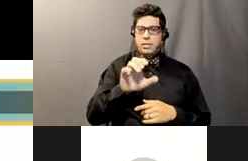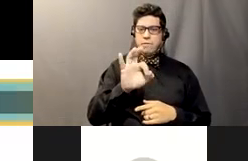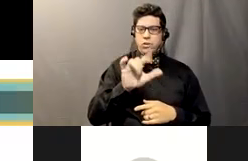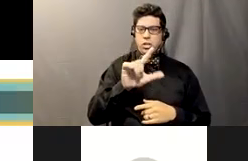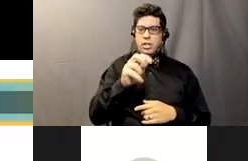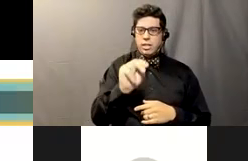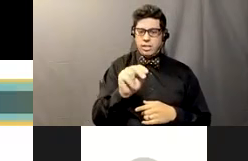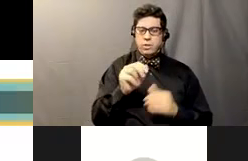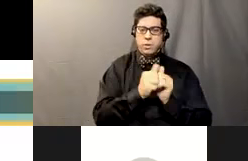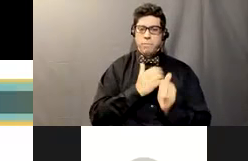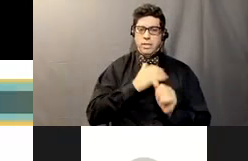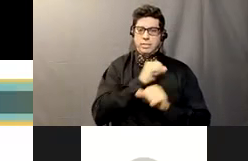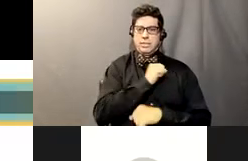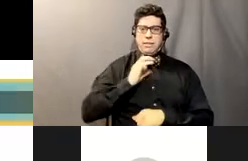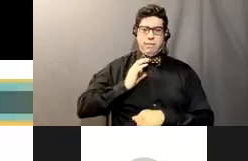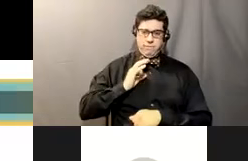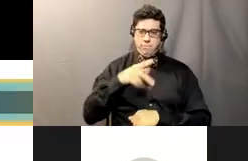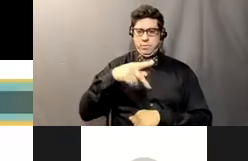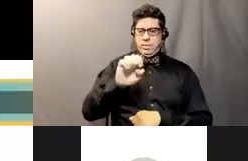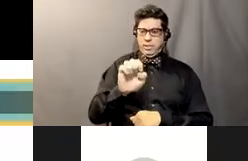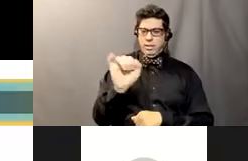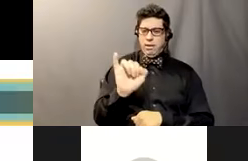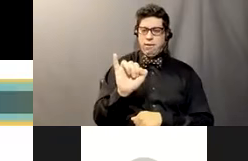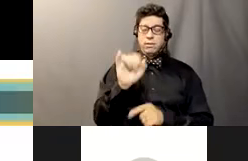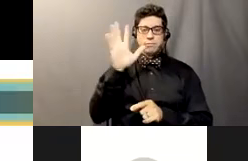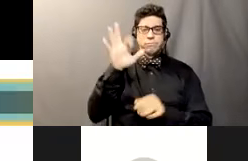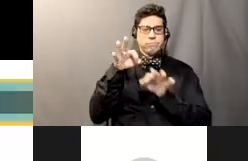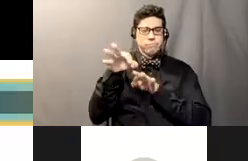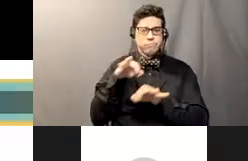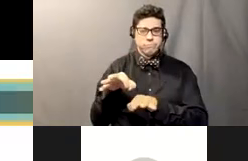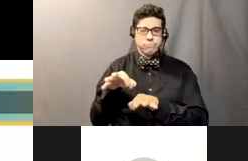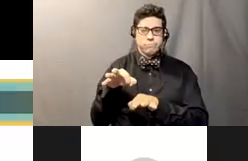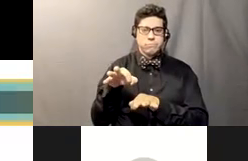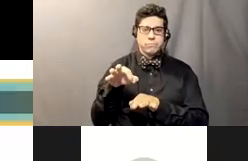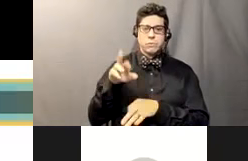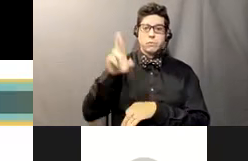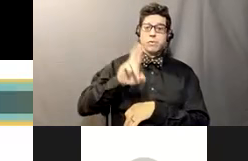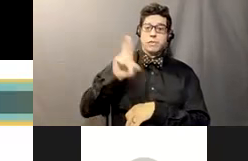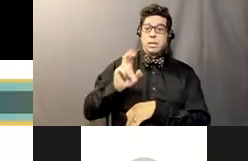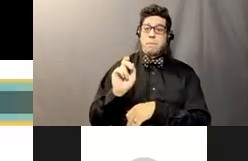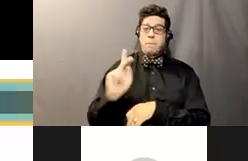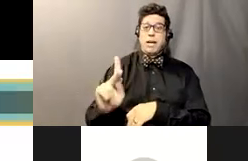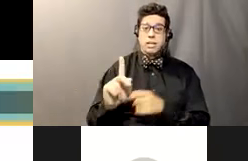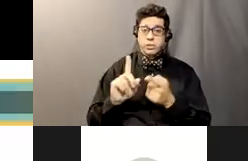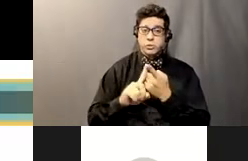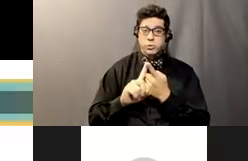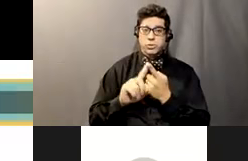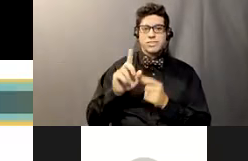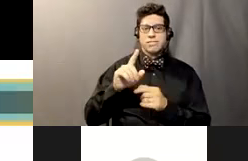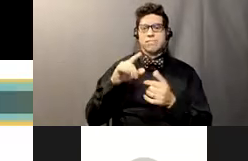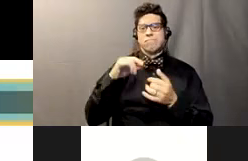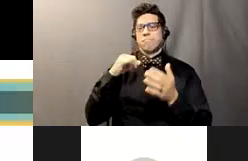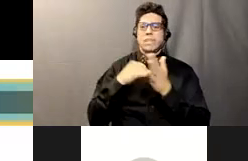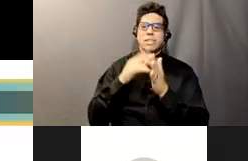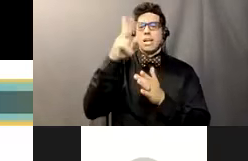with PEI. And she's going to talk to you about the Up to Riverside Back to School Toolkit. Thanks, Diana. So